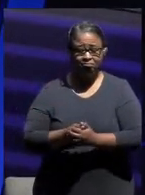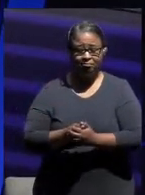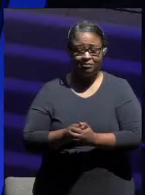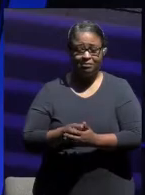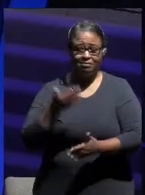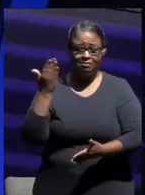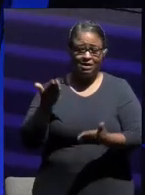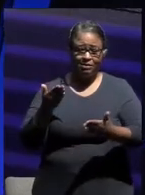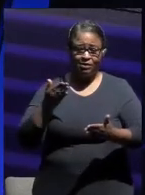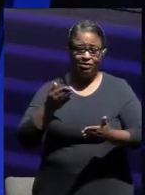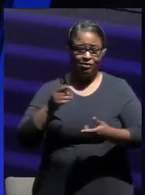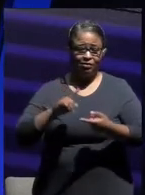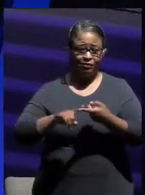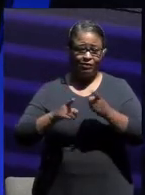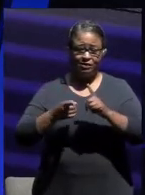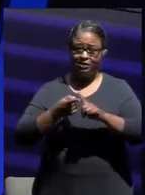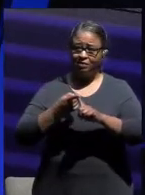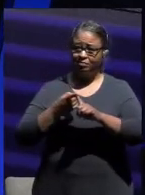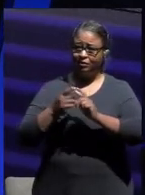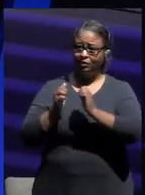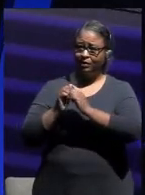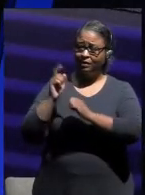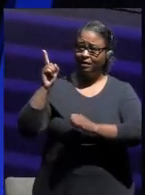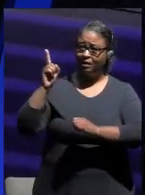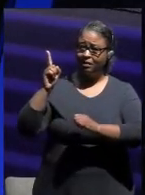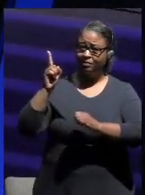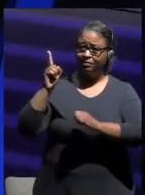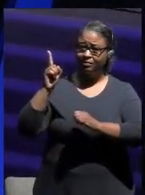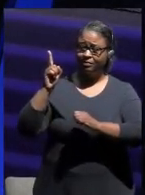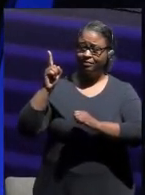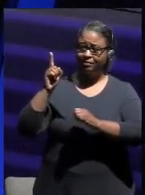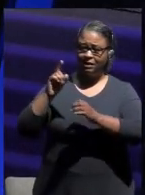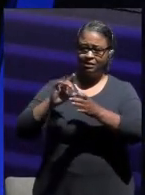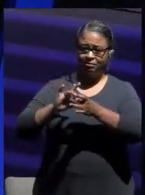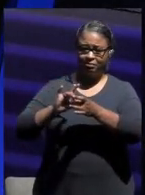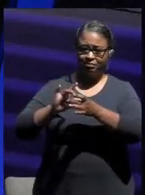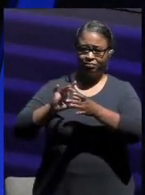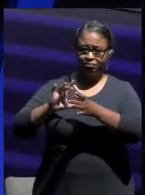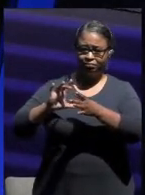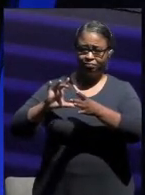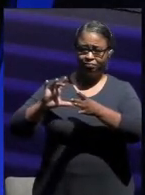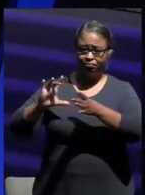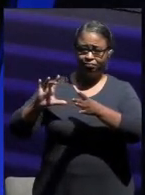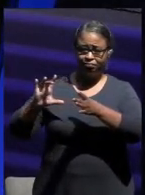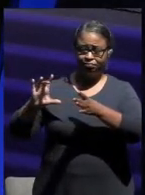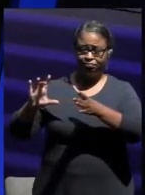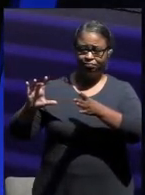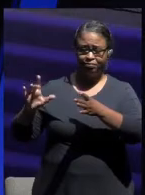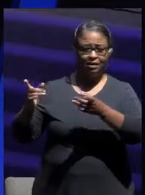your friendship with Jesus has faded just a little bit.